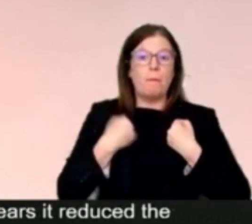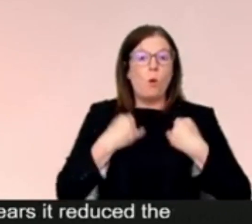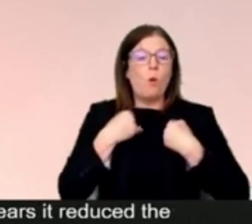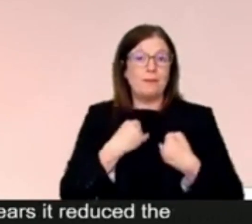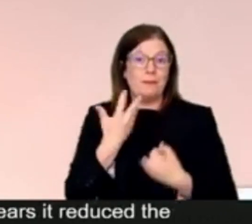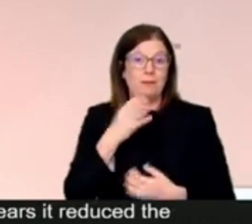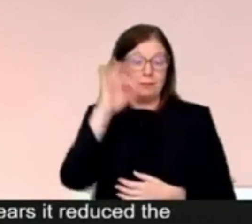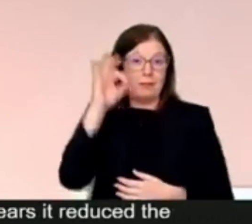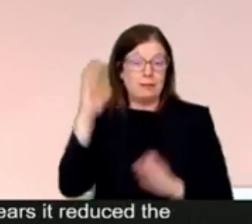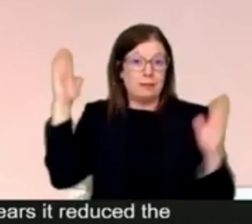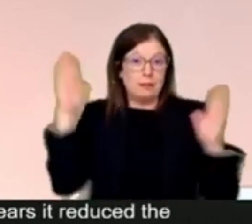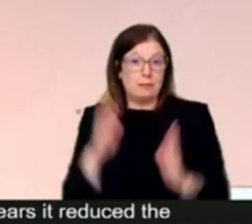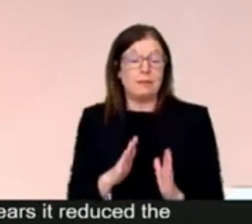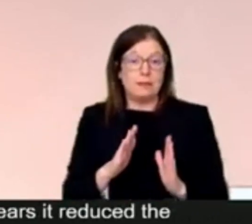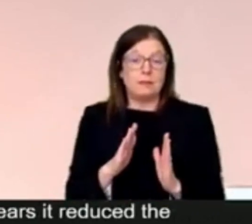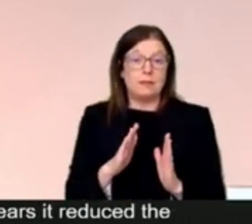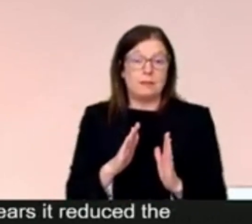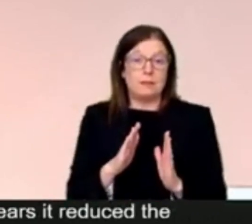But also...